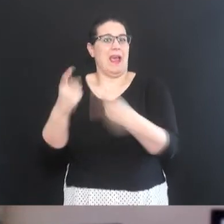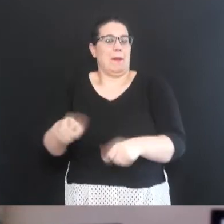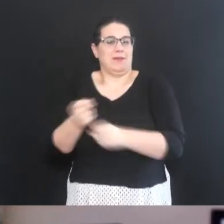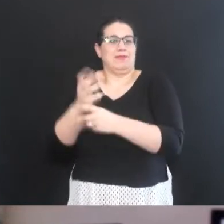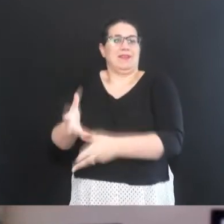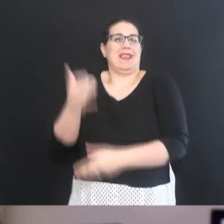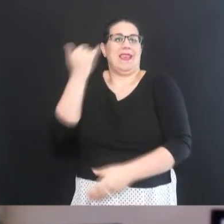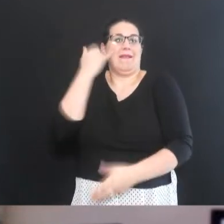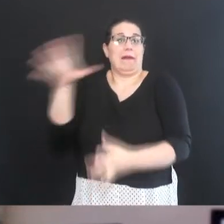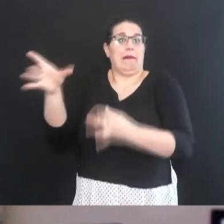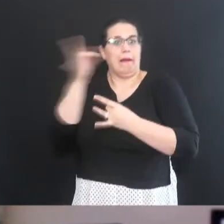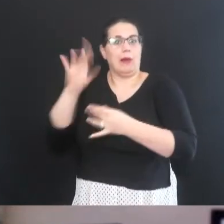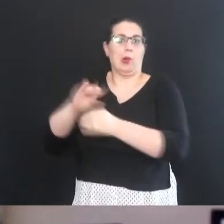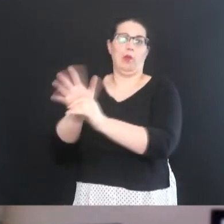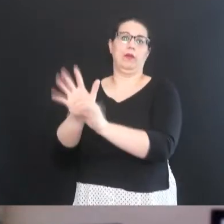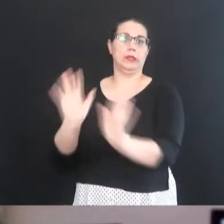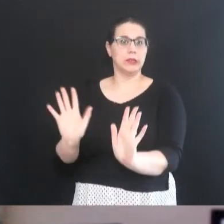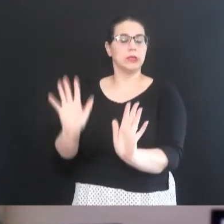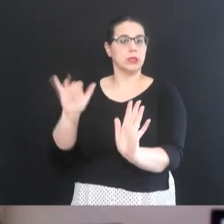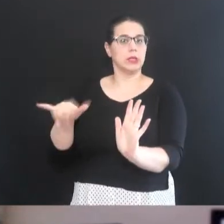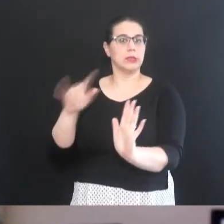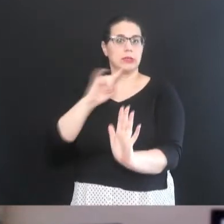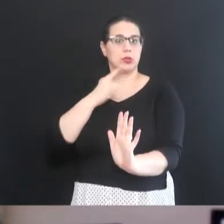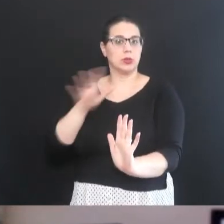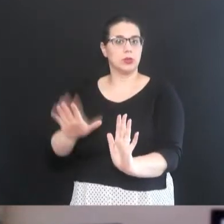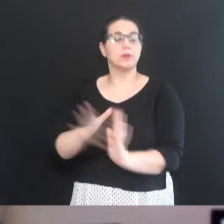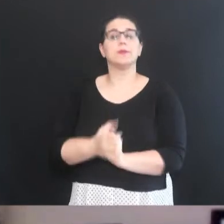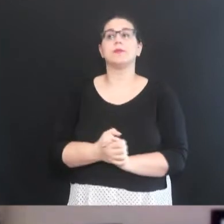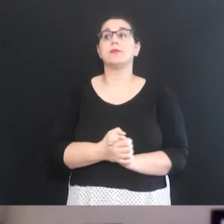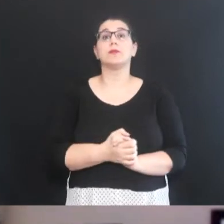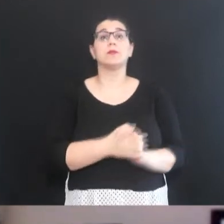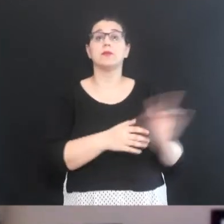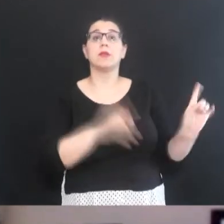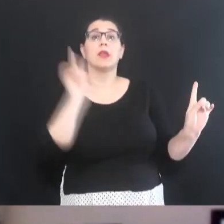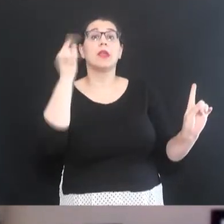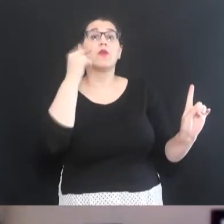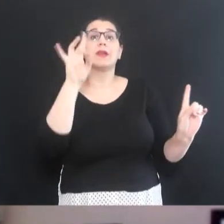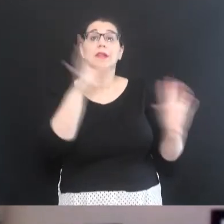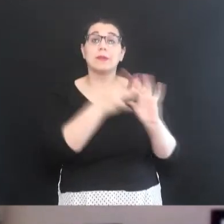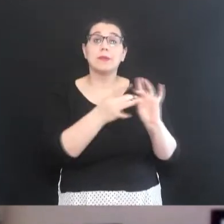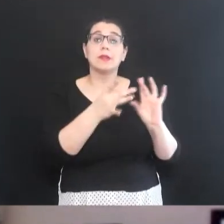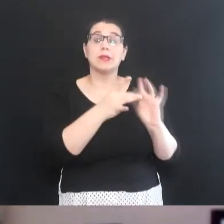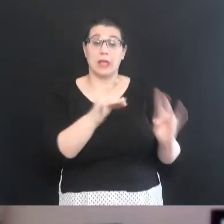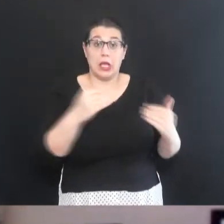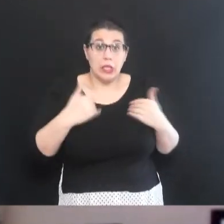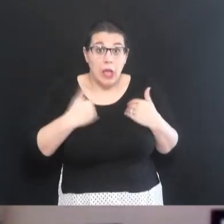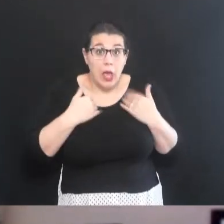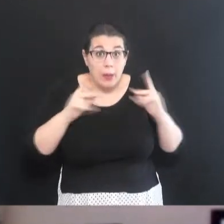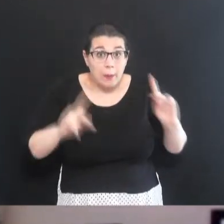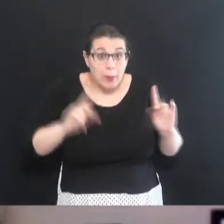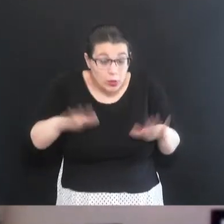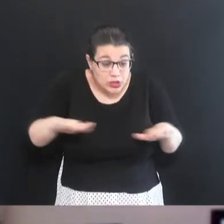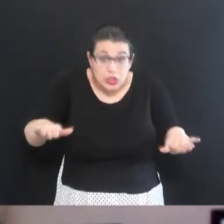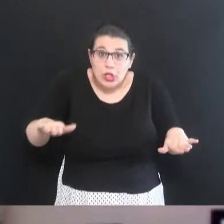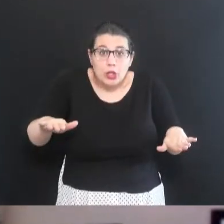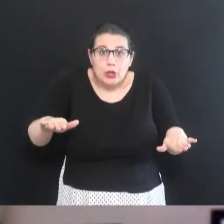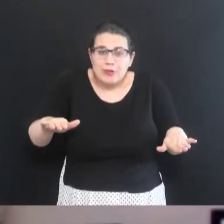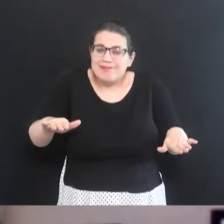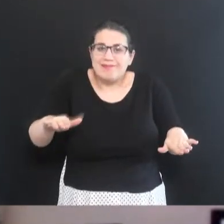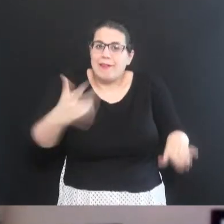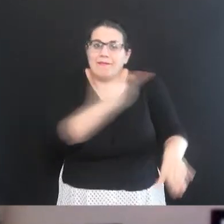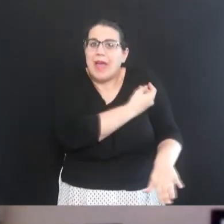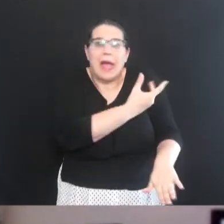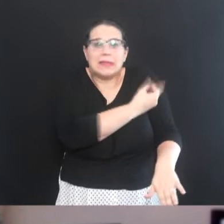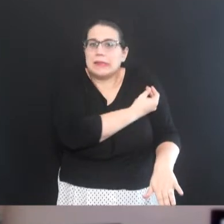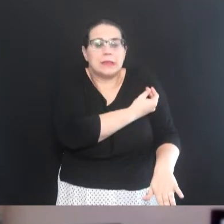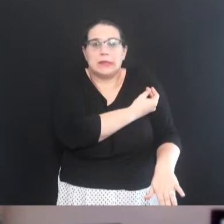as the governor said, we know that the uptake of the vaccines in younger people has not nearly been what we